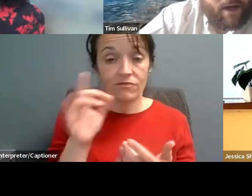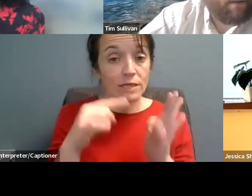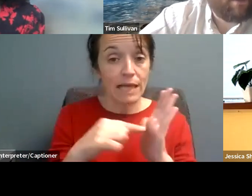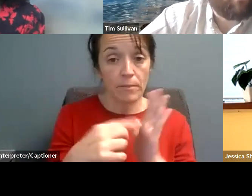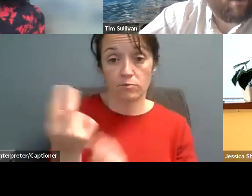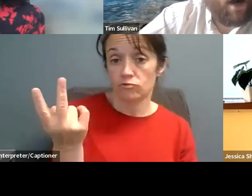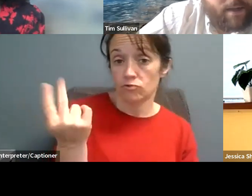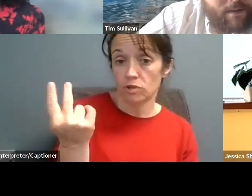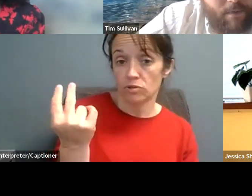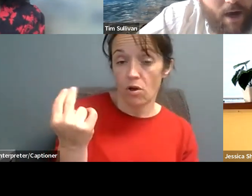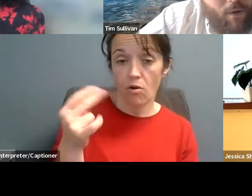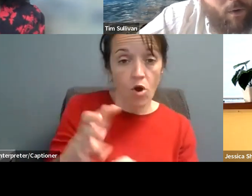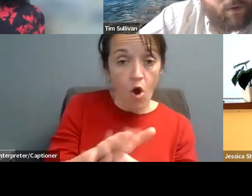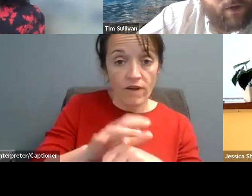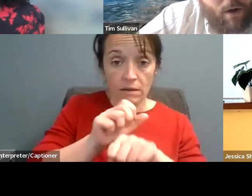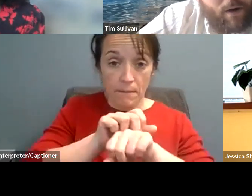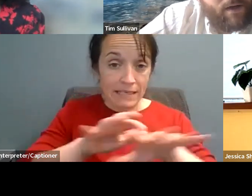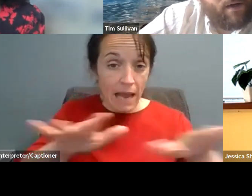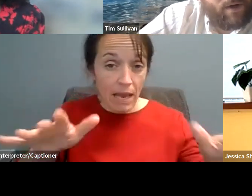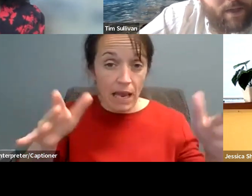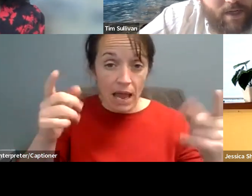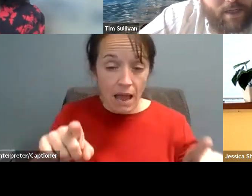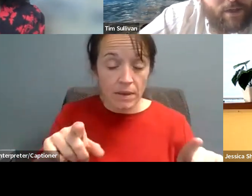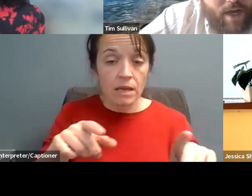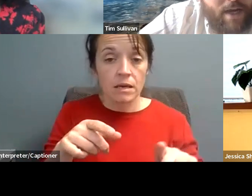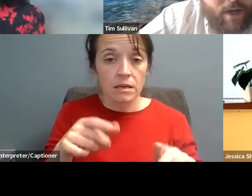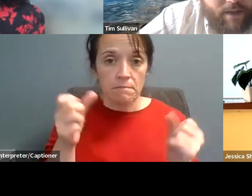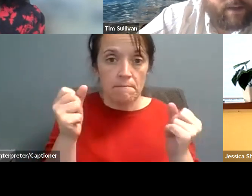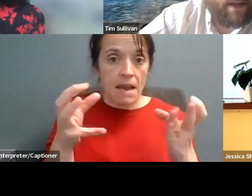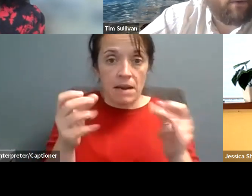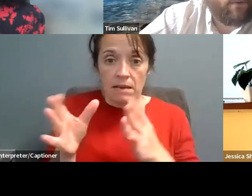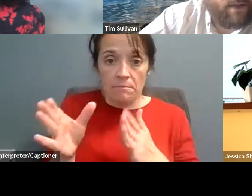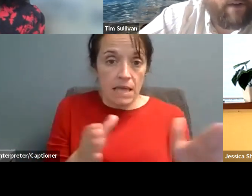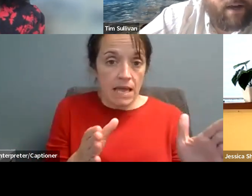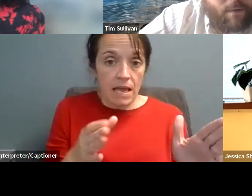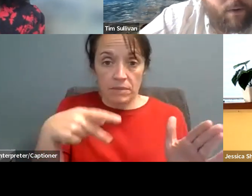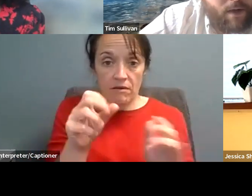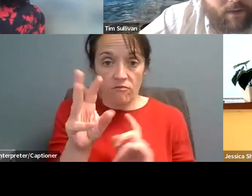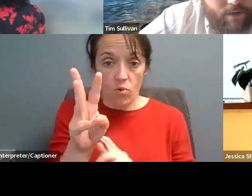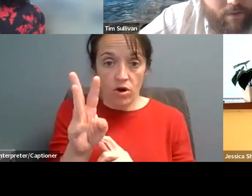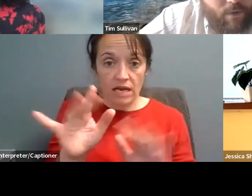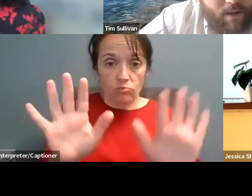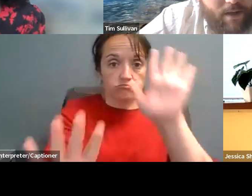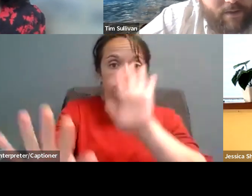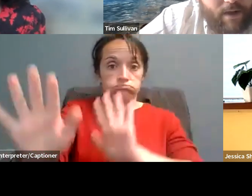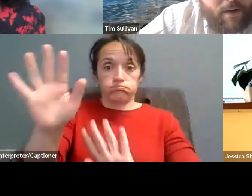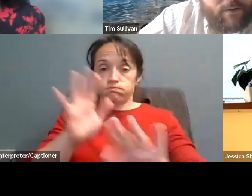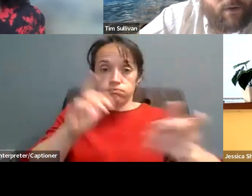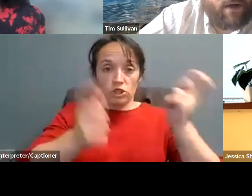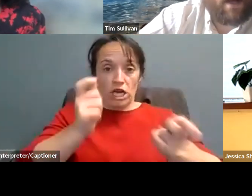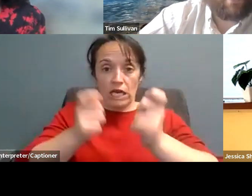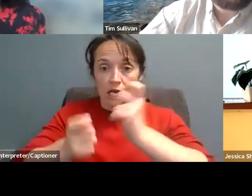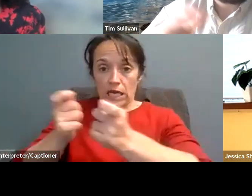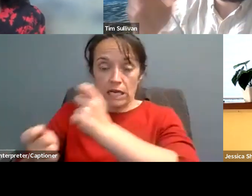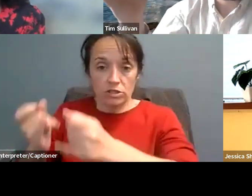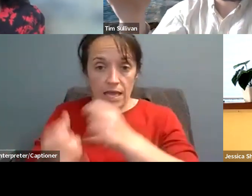pandemic. And people were honest about what was hard and what they needed to change. And I think that was really valuable. And there's an important lesson there.